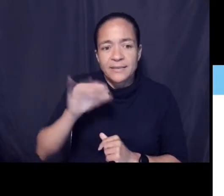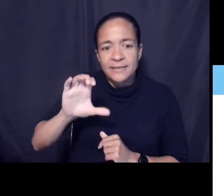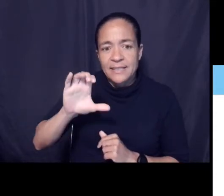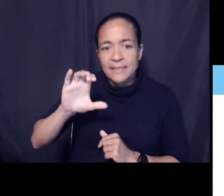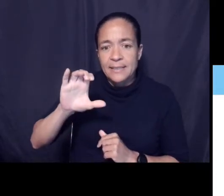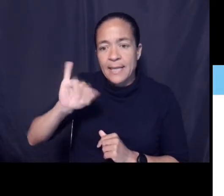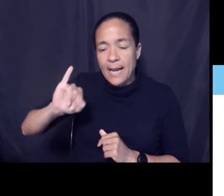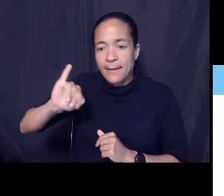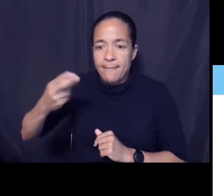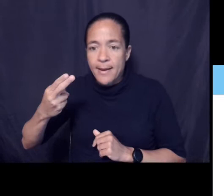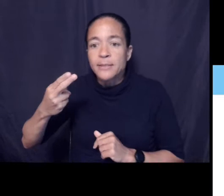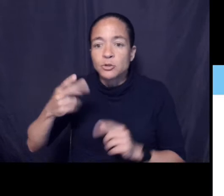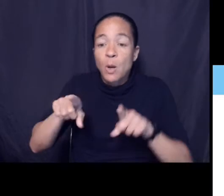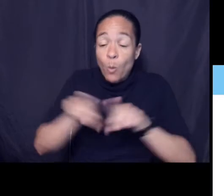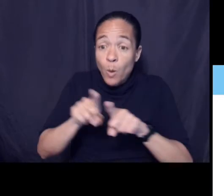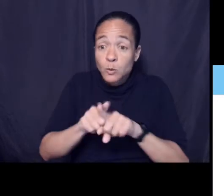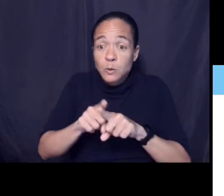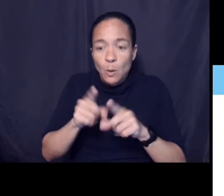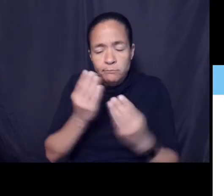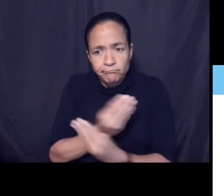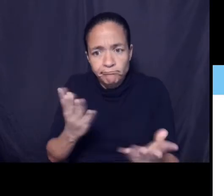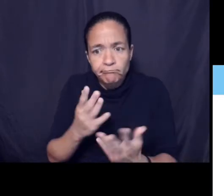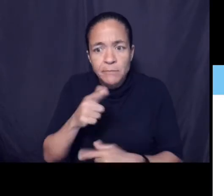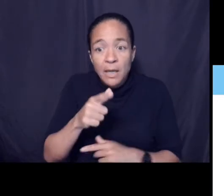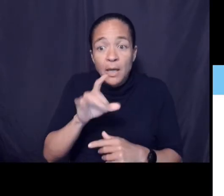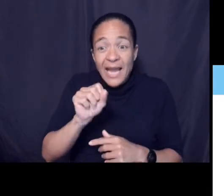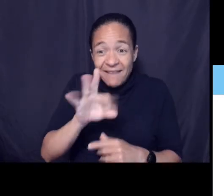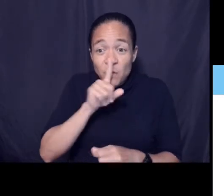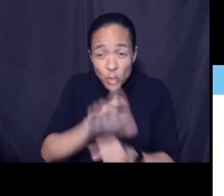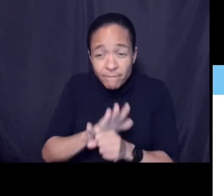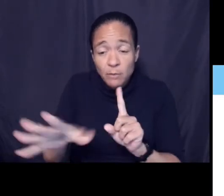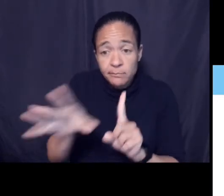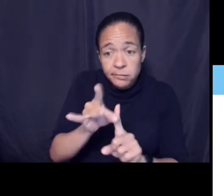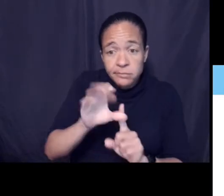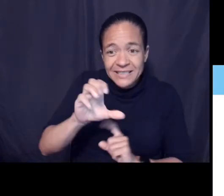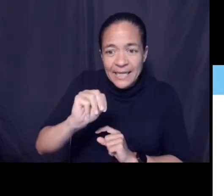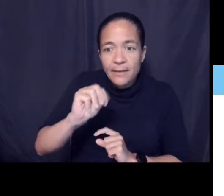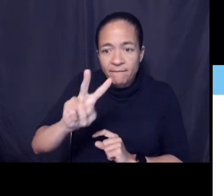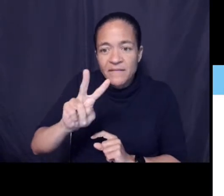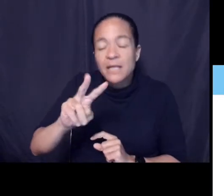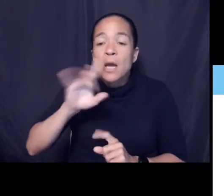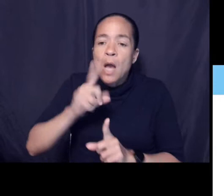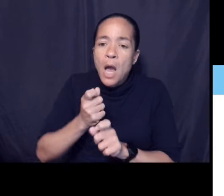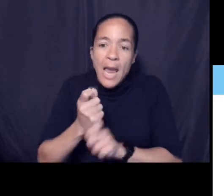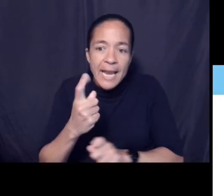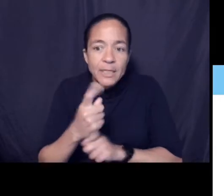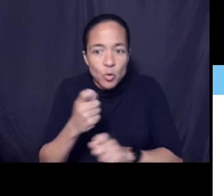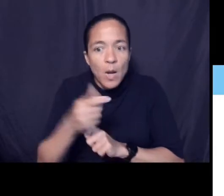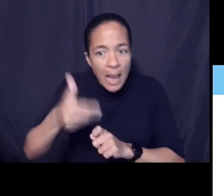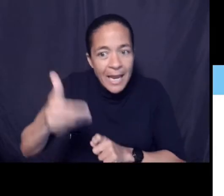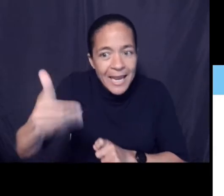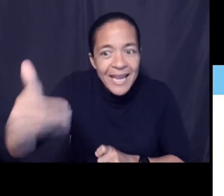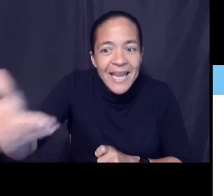guidelines go on to state that children with confirmed CCMV infection should be evaluated annually thereafter, or